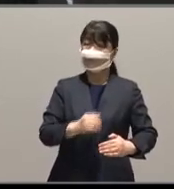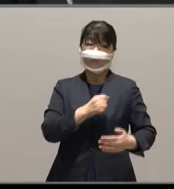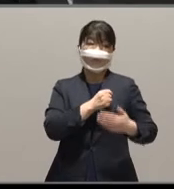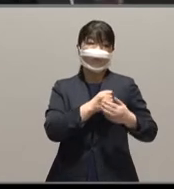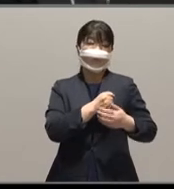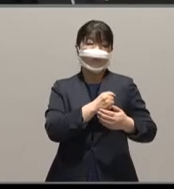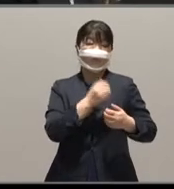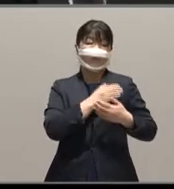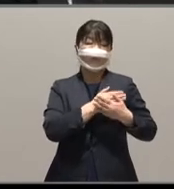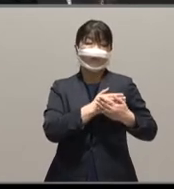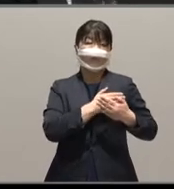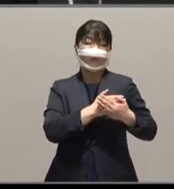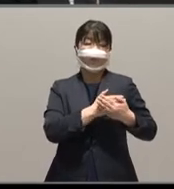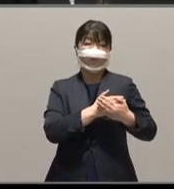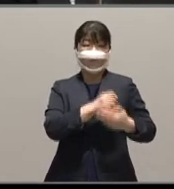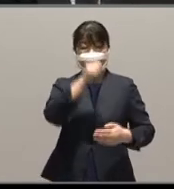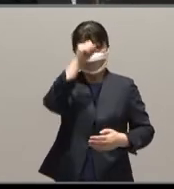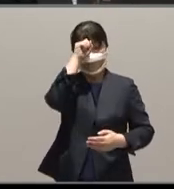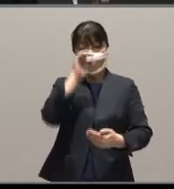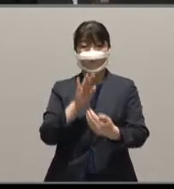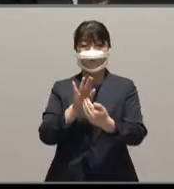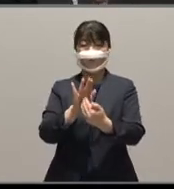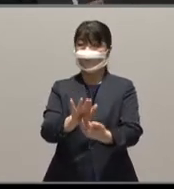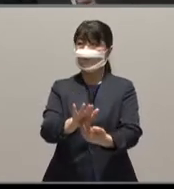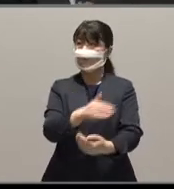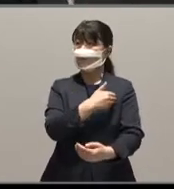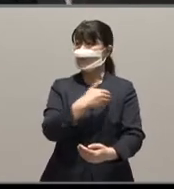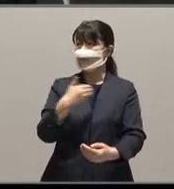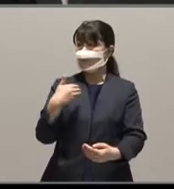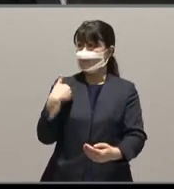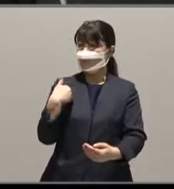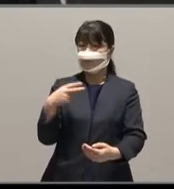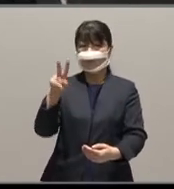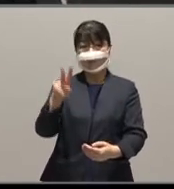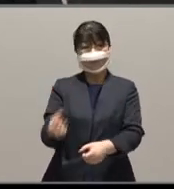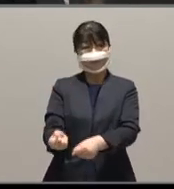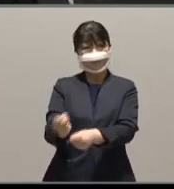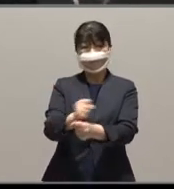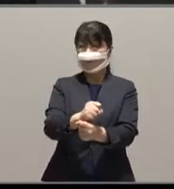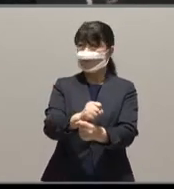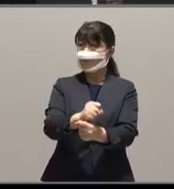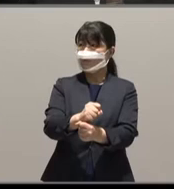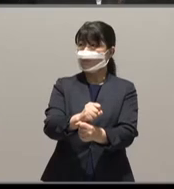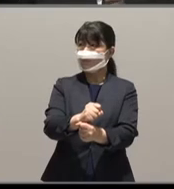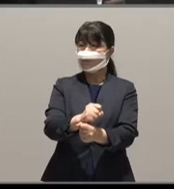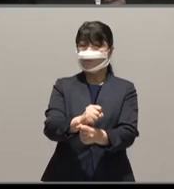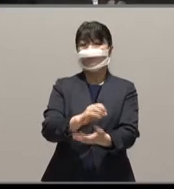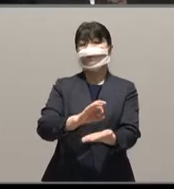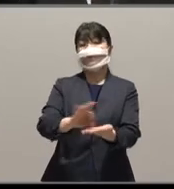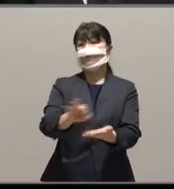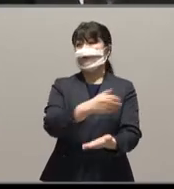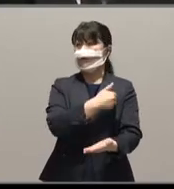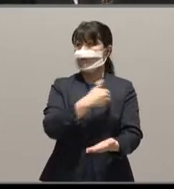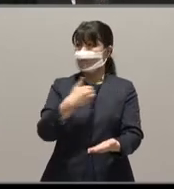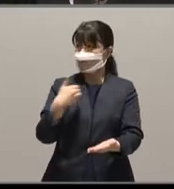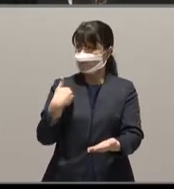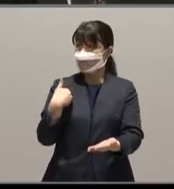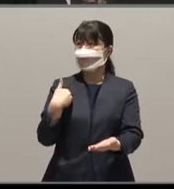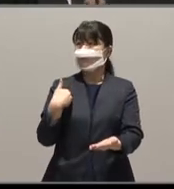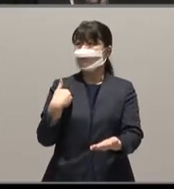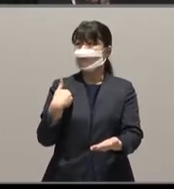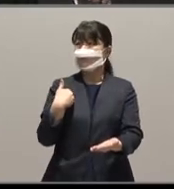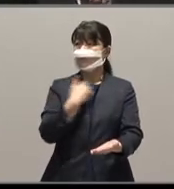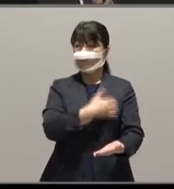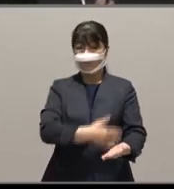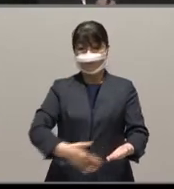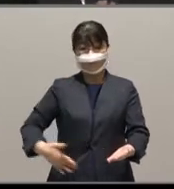rate. Has a preventive effect for hypertension and cardiac disease, can be utilized for rehabilitation medicine,